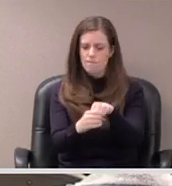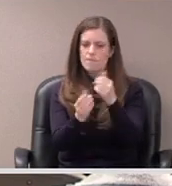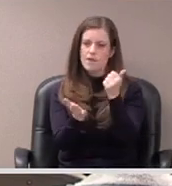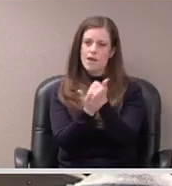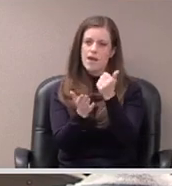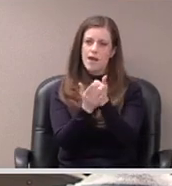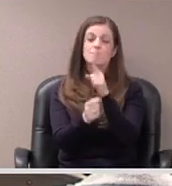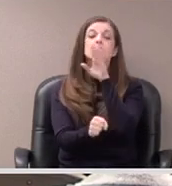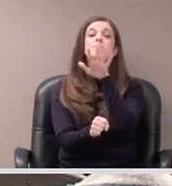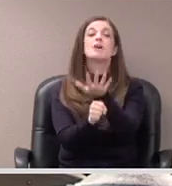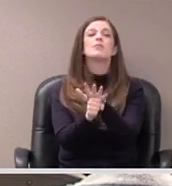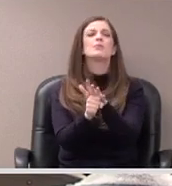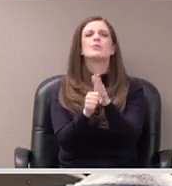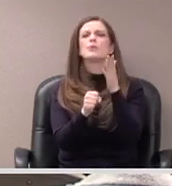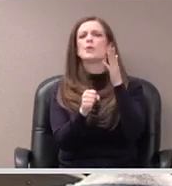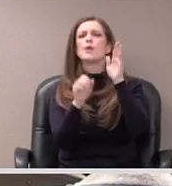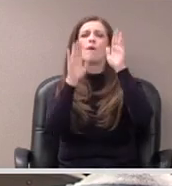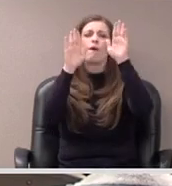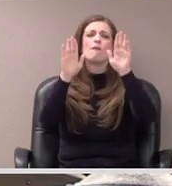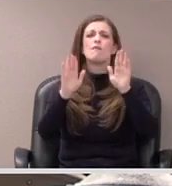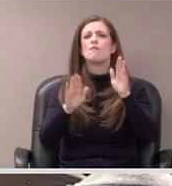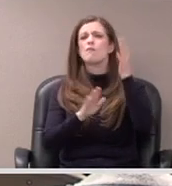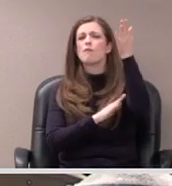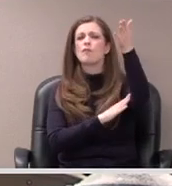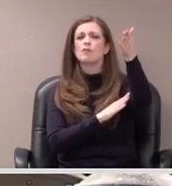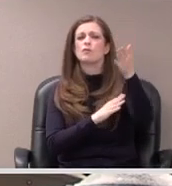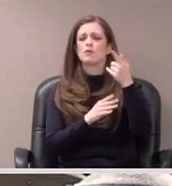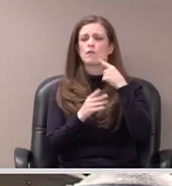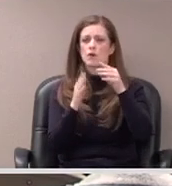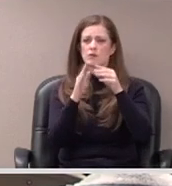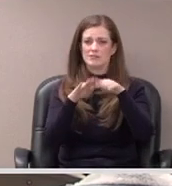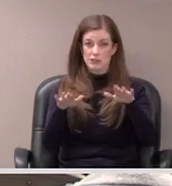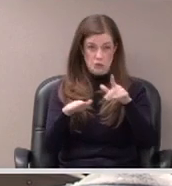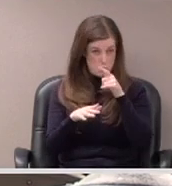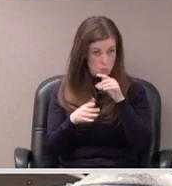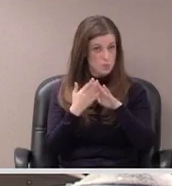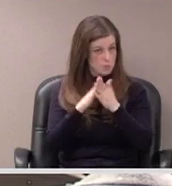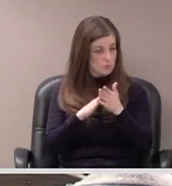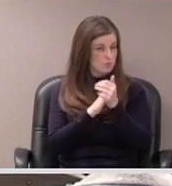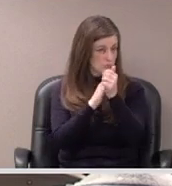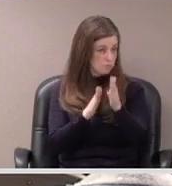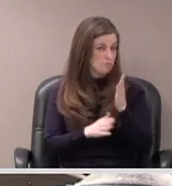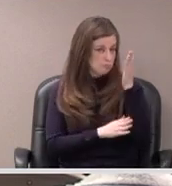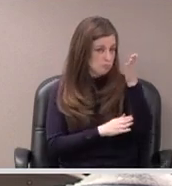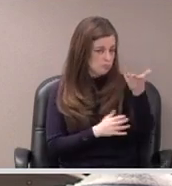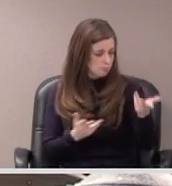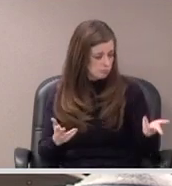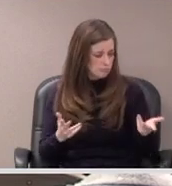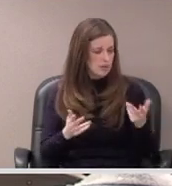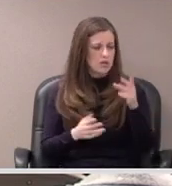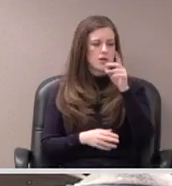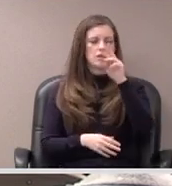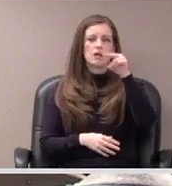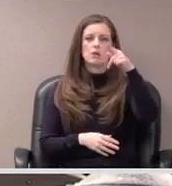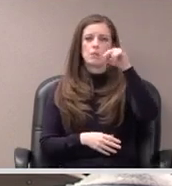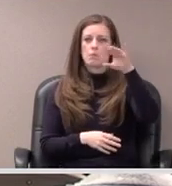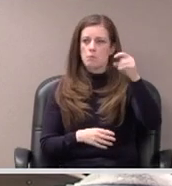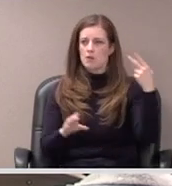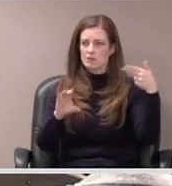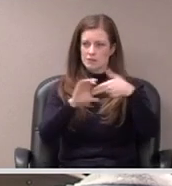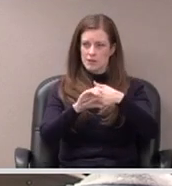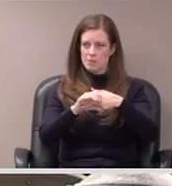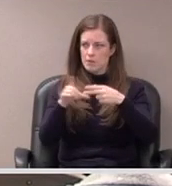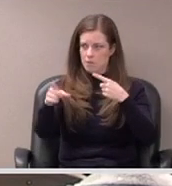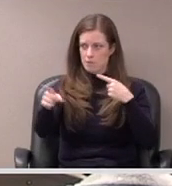helping guarantee a great future for our children, who are our future leaders. Dr. Polio, please come up and join our board